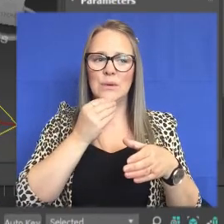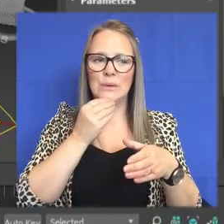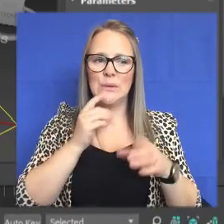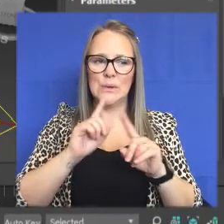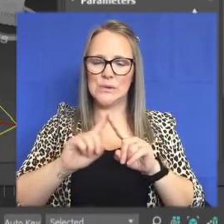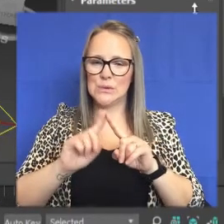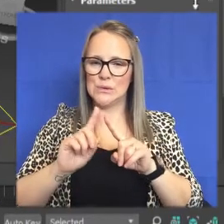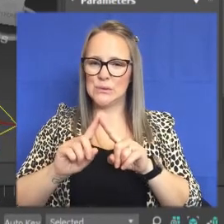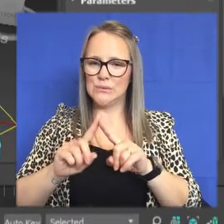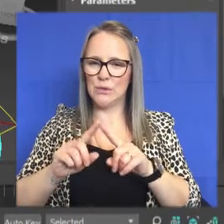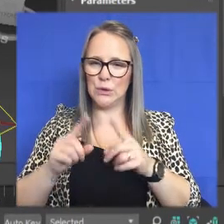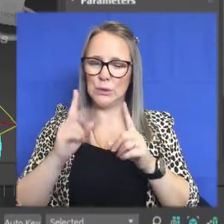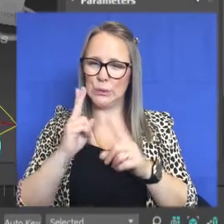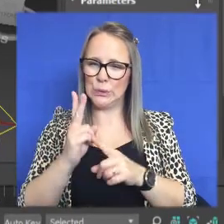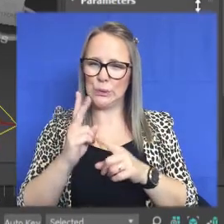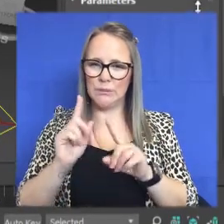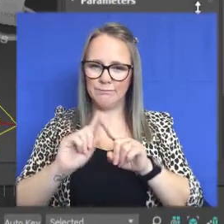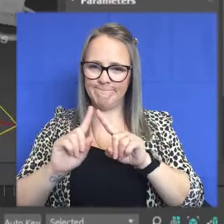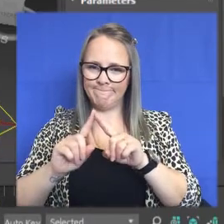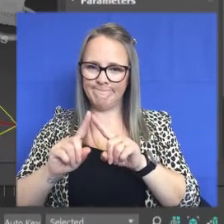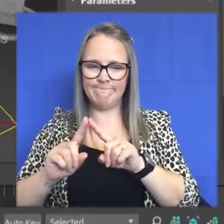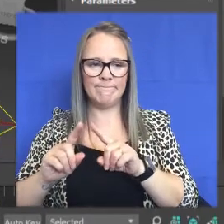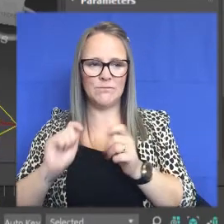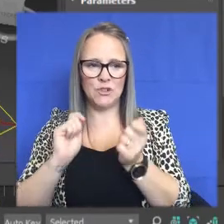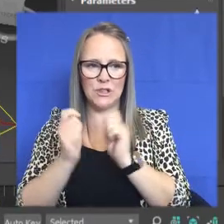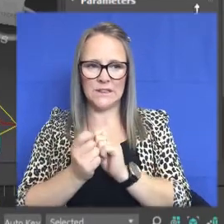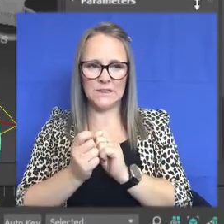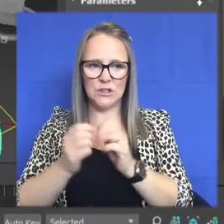radiuses, one for the outer